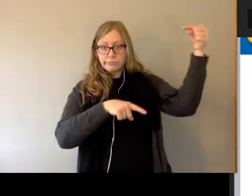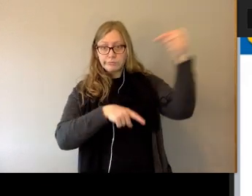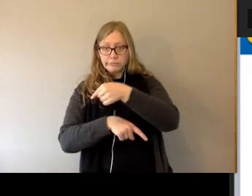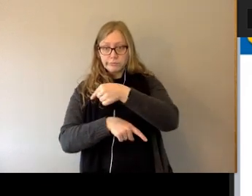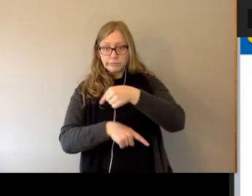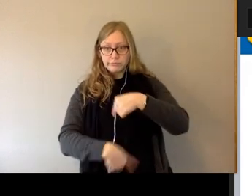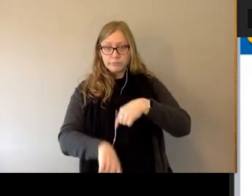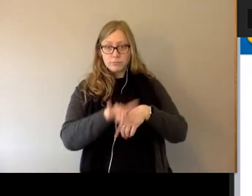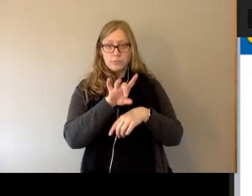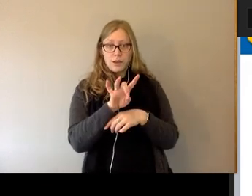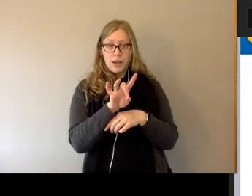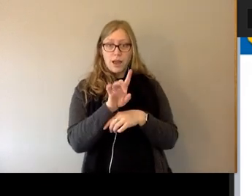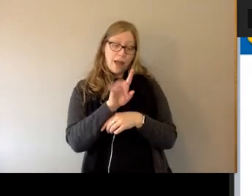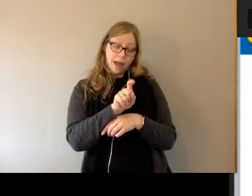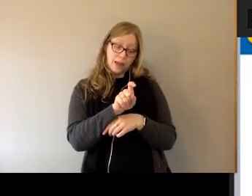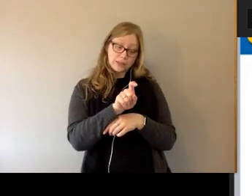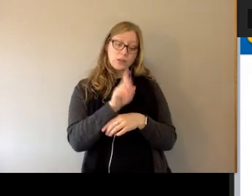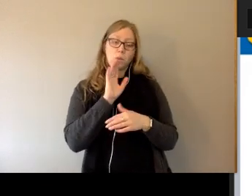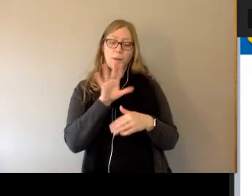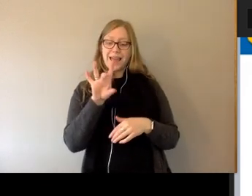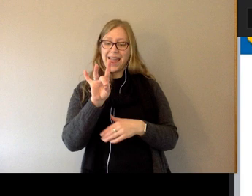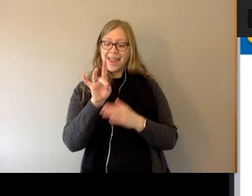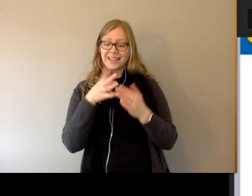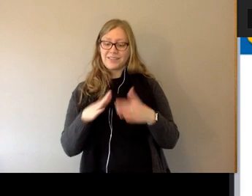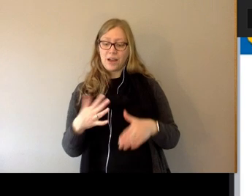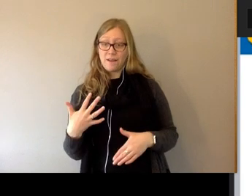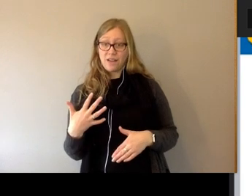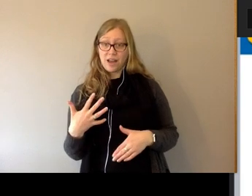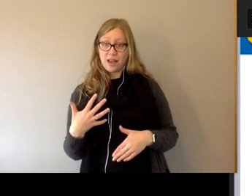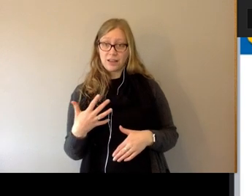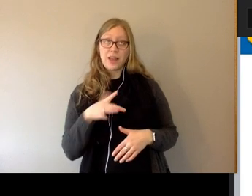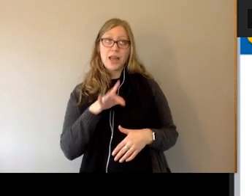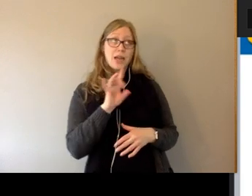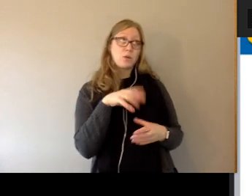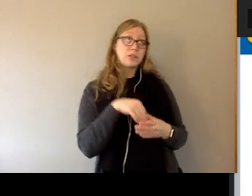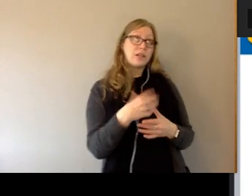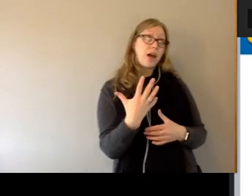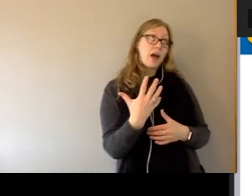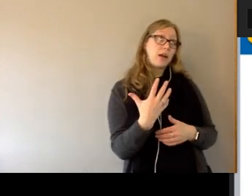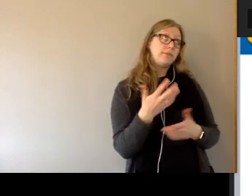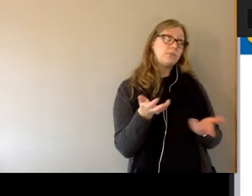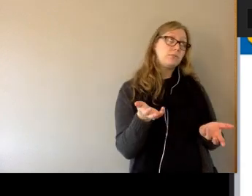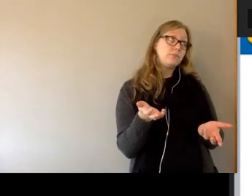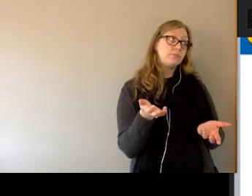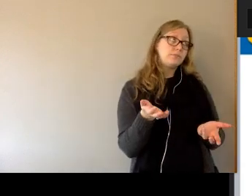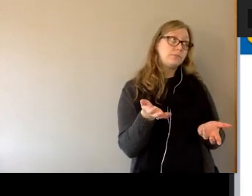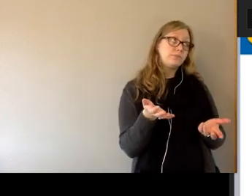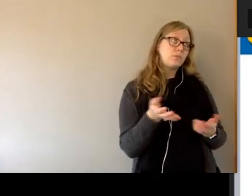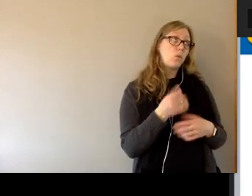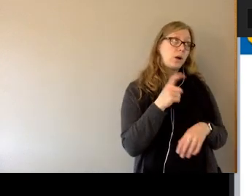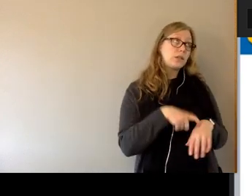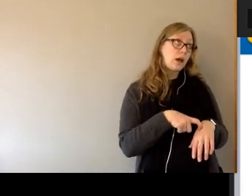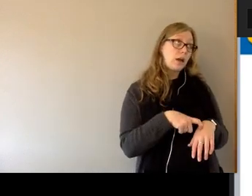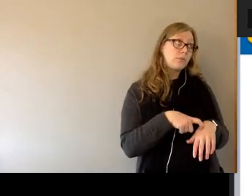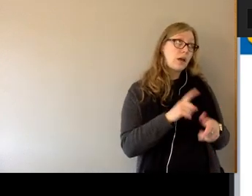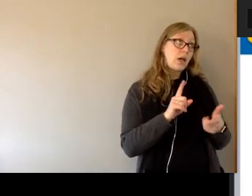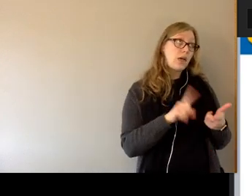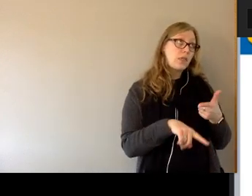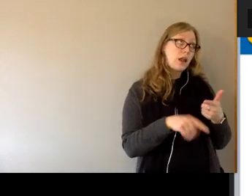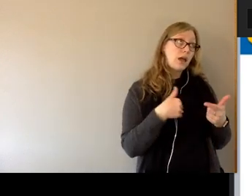8 divided by 5. So 8 goes into 5, let's see, one time. And then I